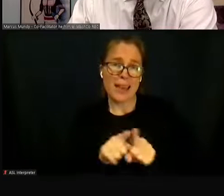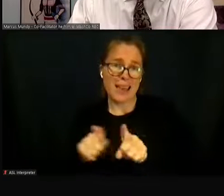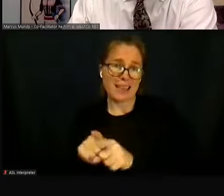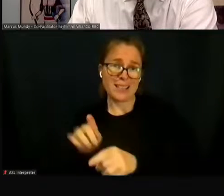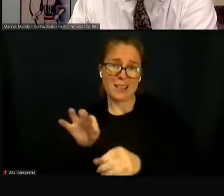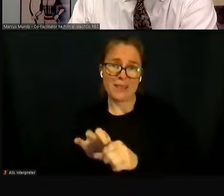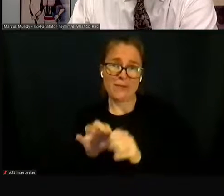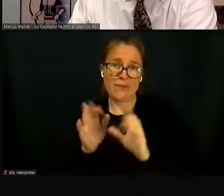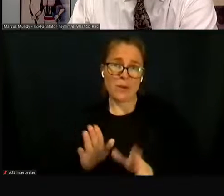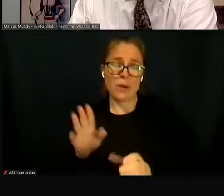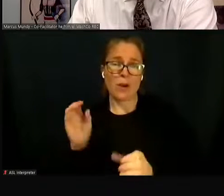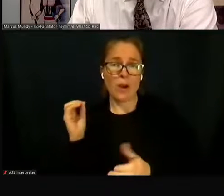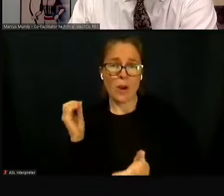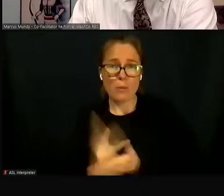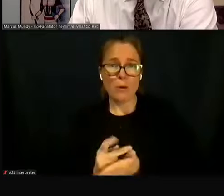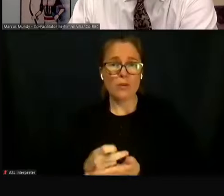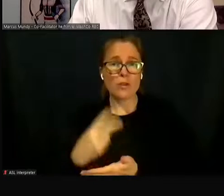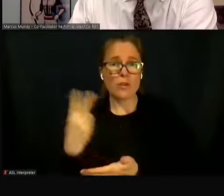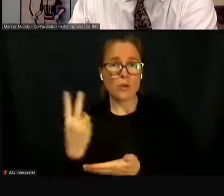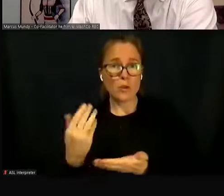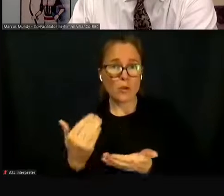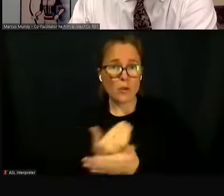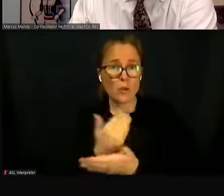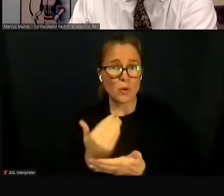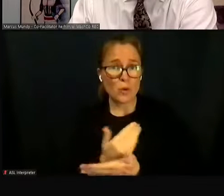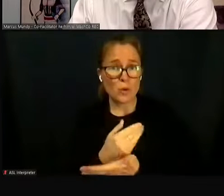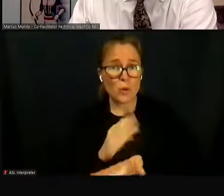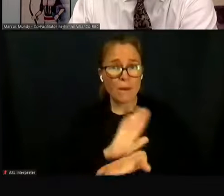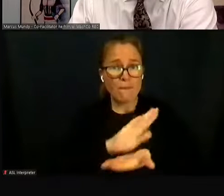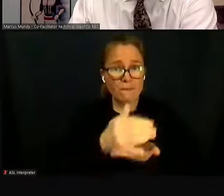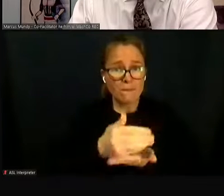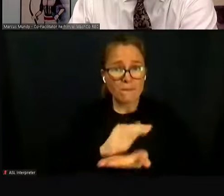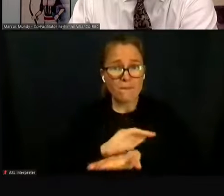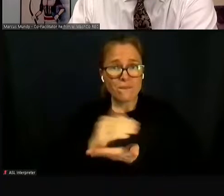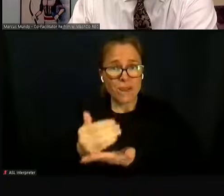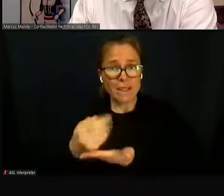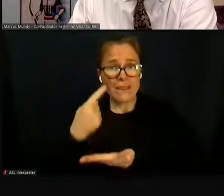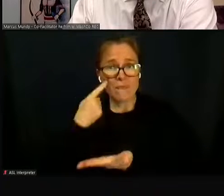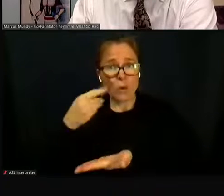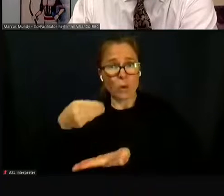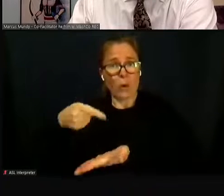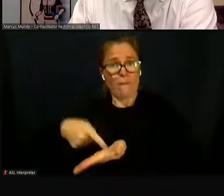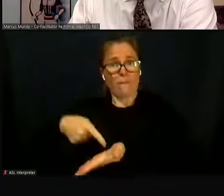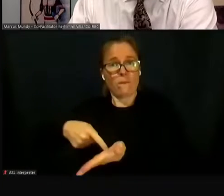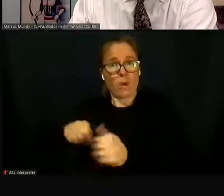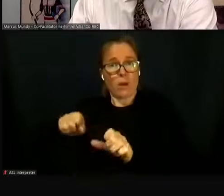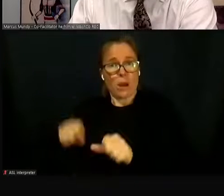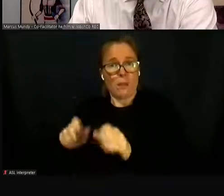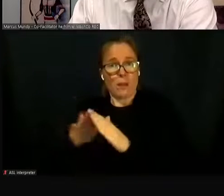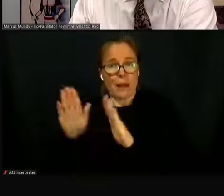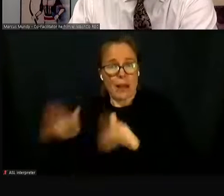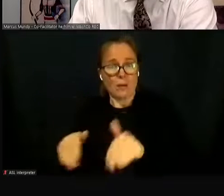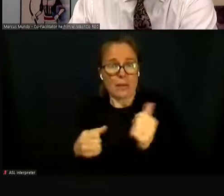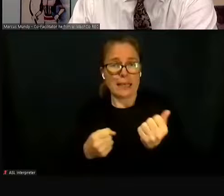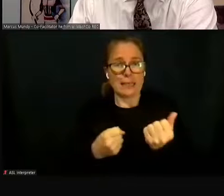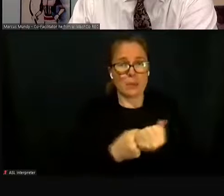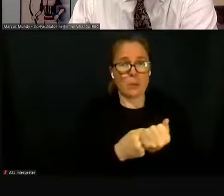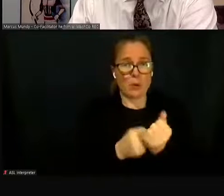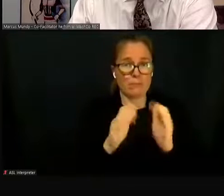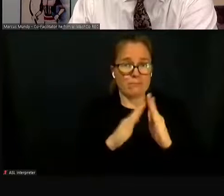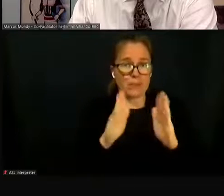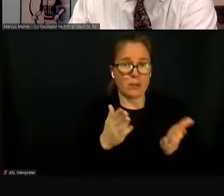approved 2 new funding measures for affordable housing and supportive housing